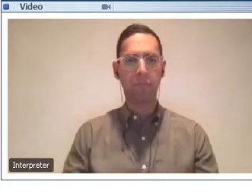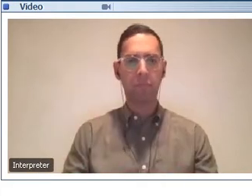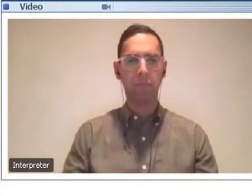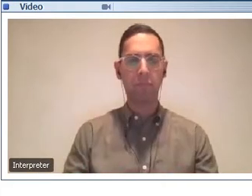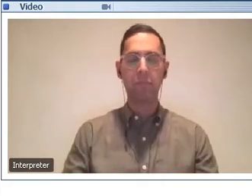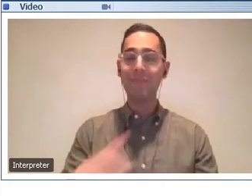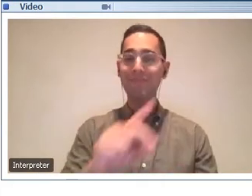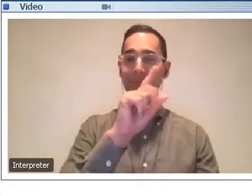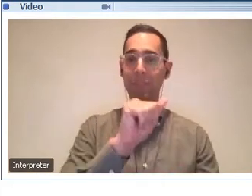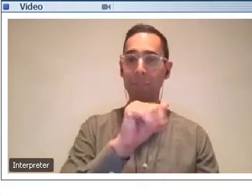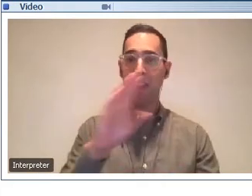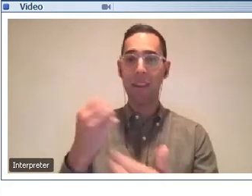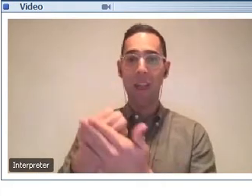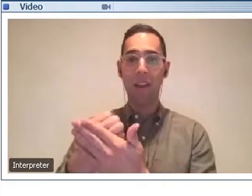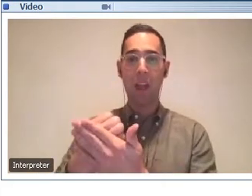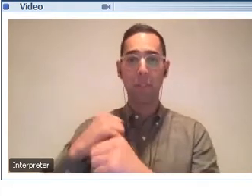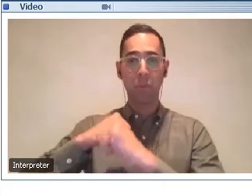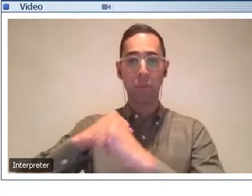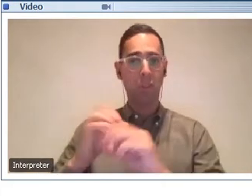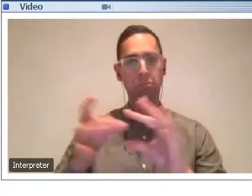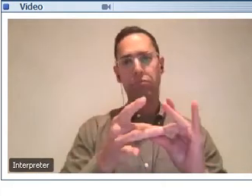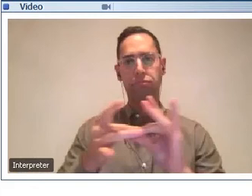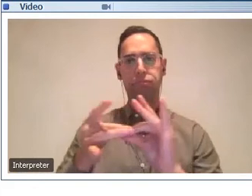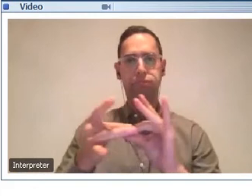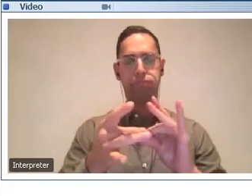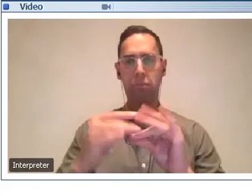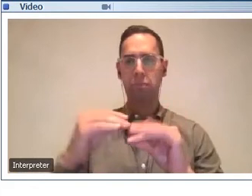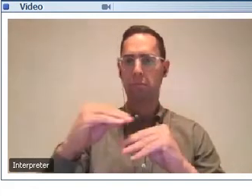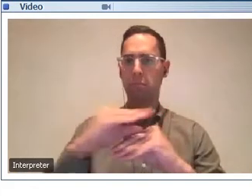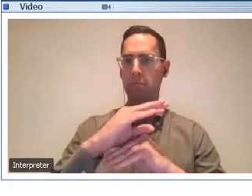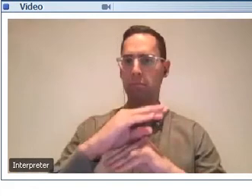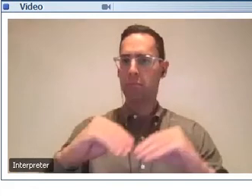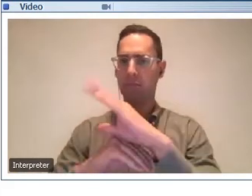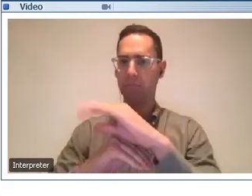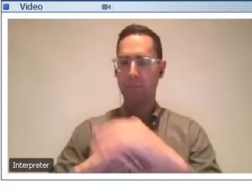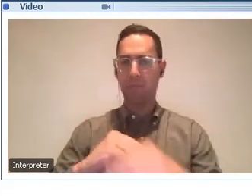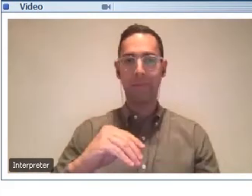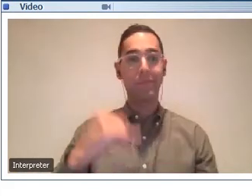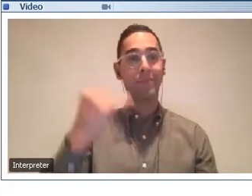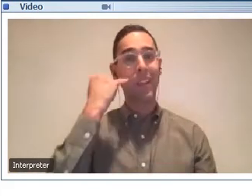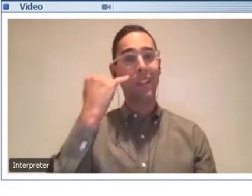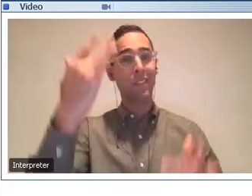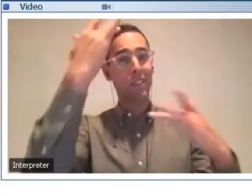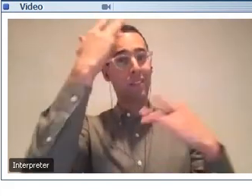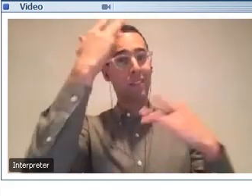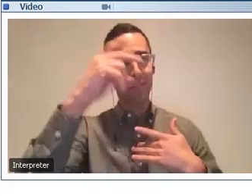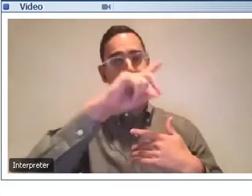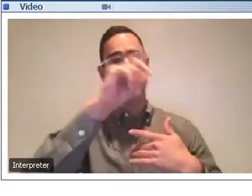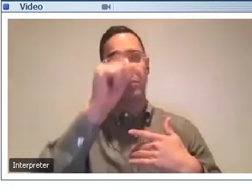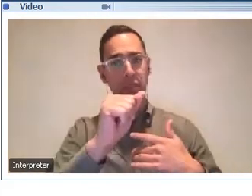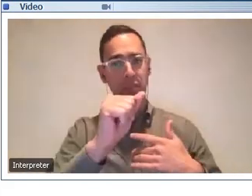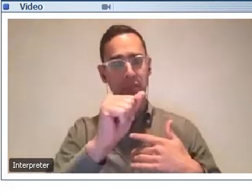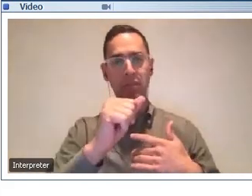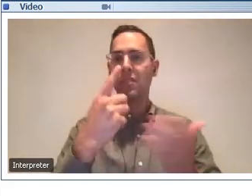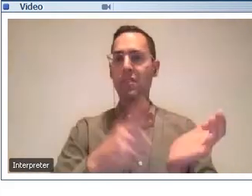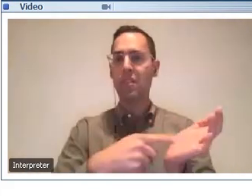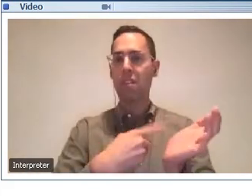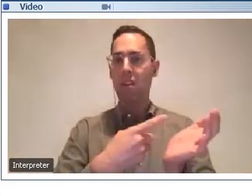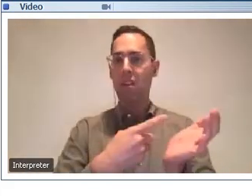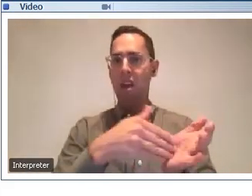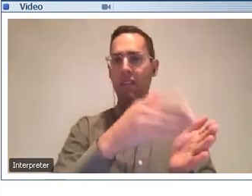cause economic insecurity because disability and illness can lead to job loss and reduced earnings, barriers to education and